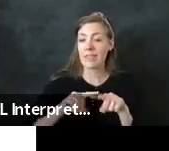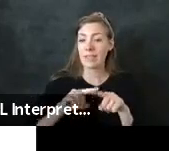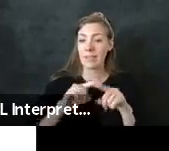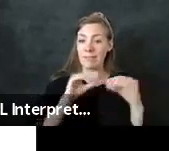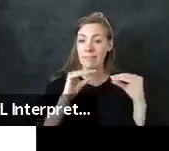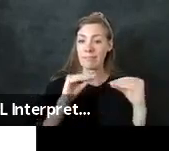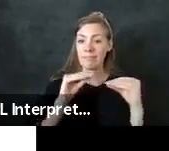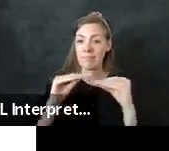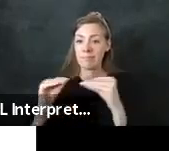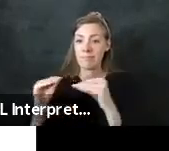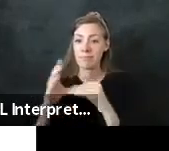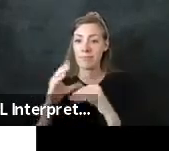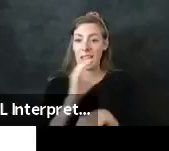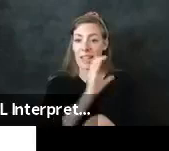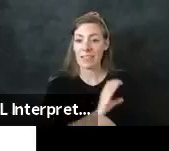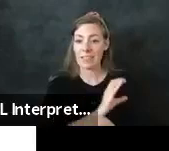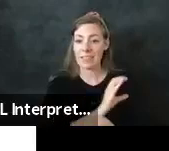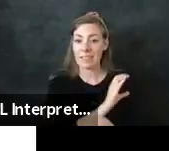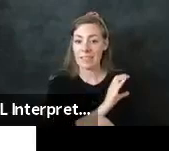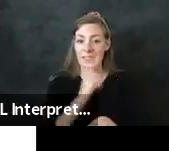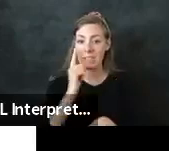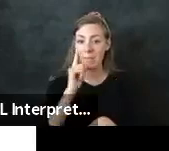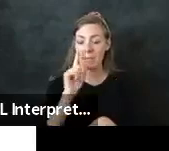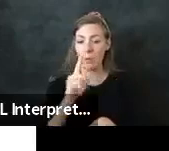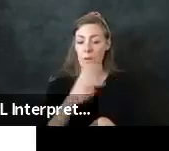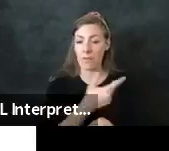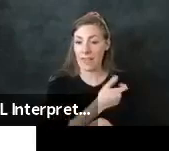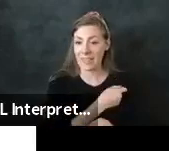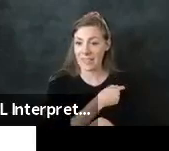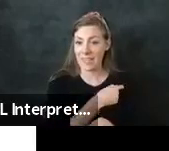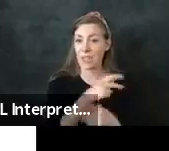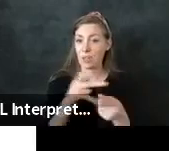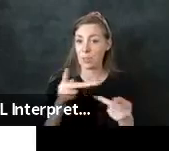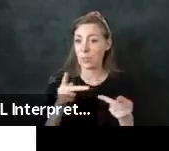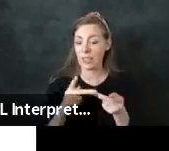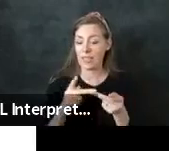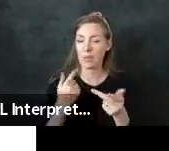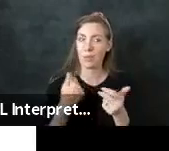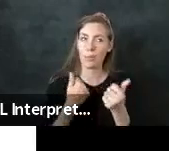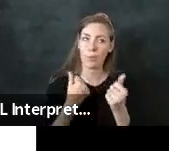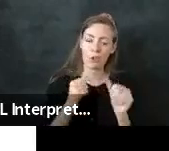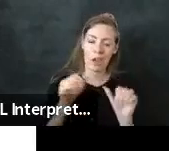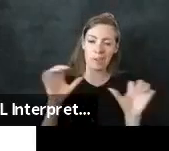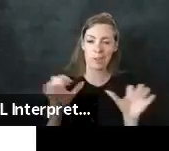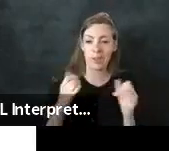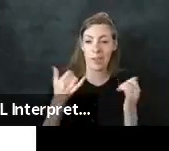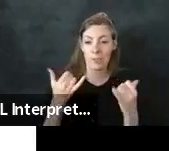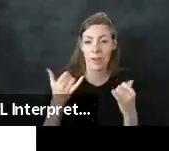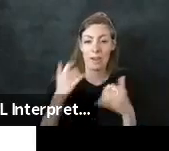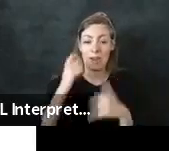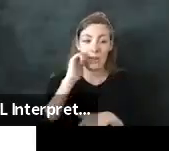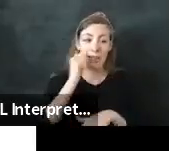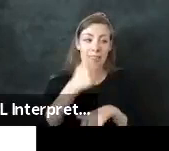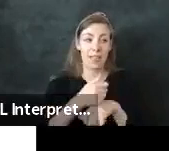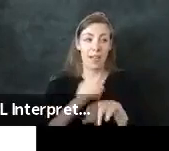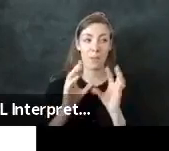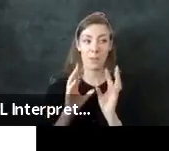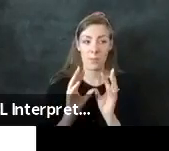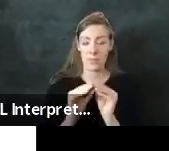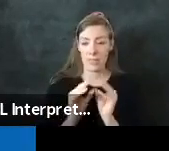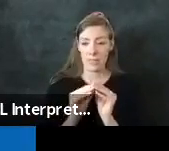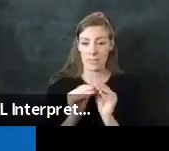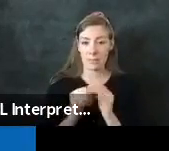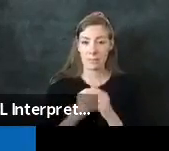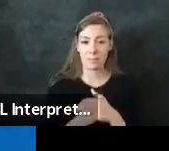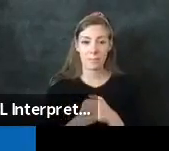clinics as trusted community sites for vaccination. So that's what we're working on currently, is setting up these meetings. Next